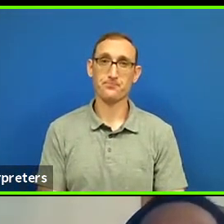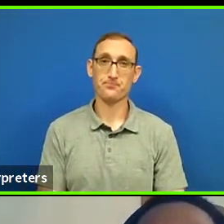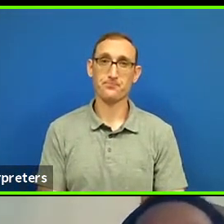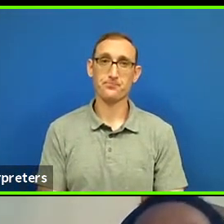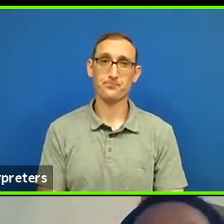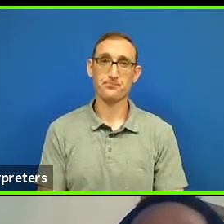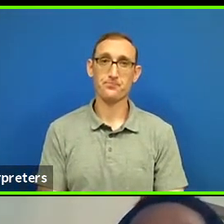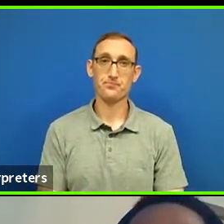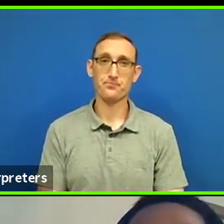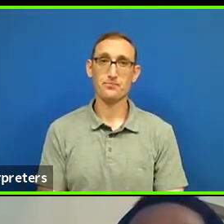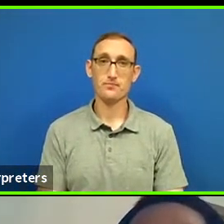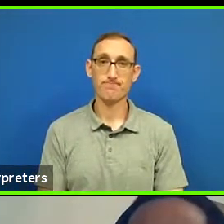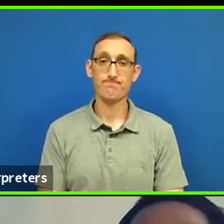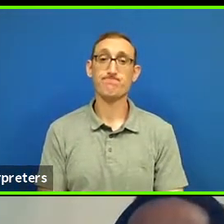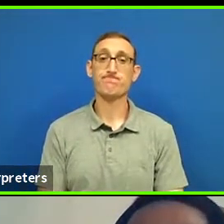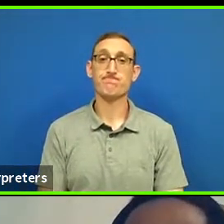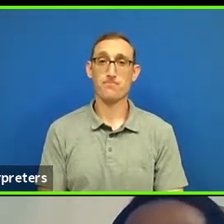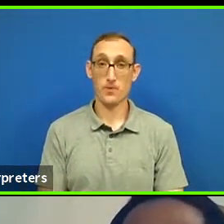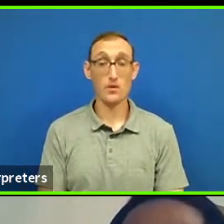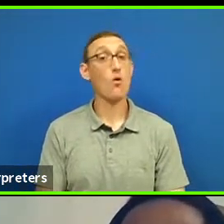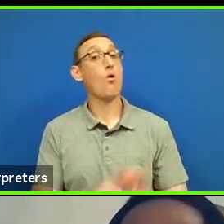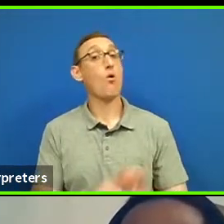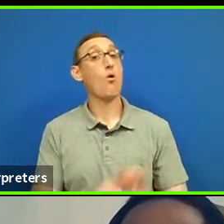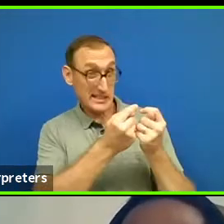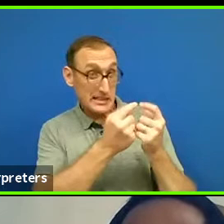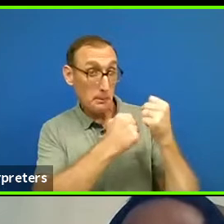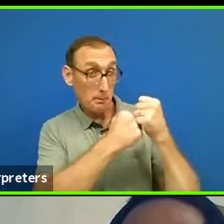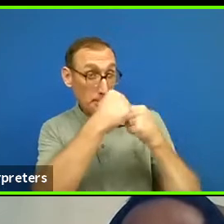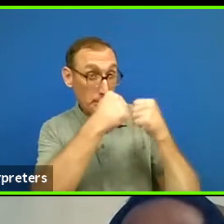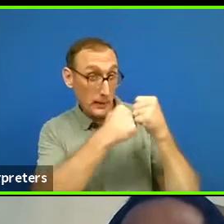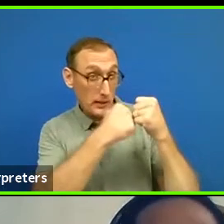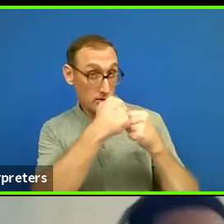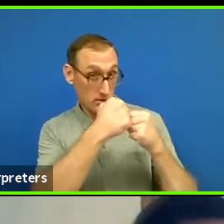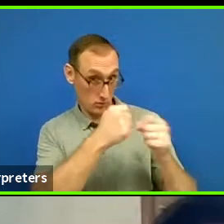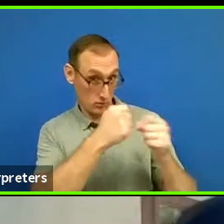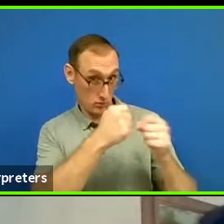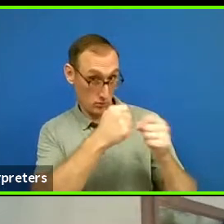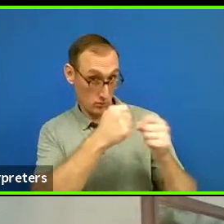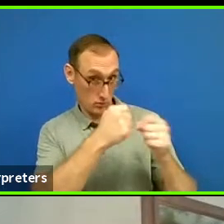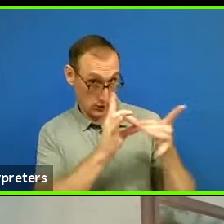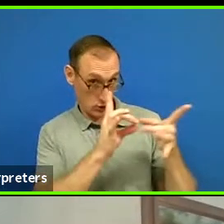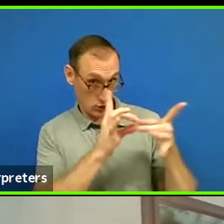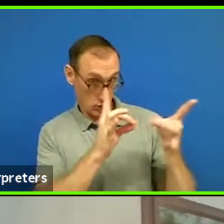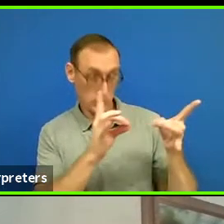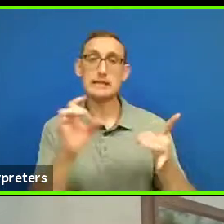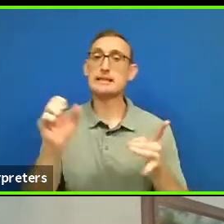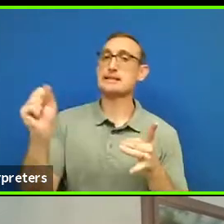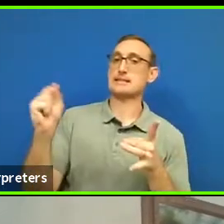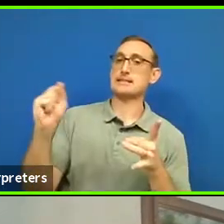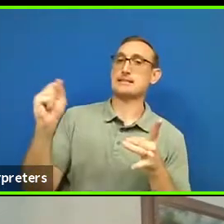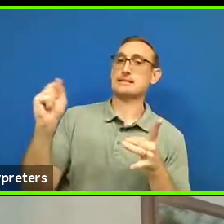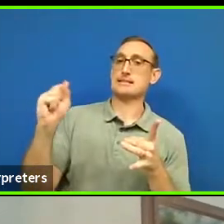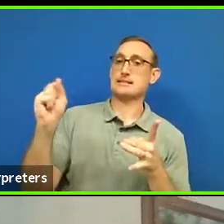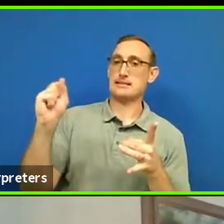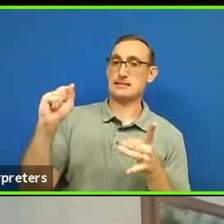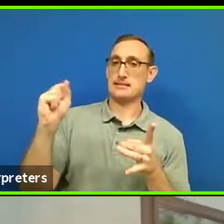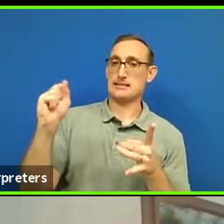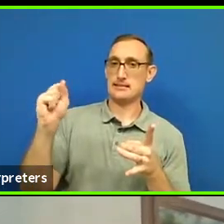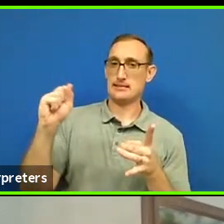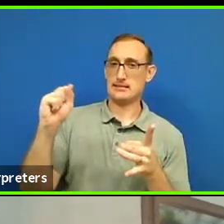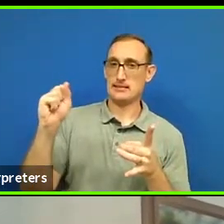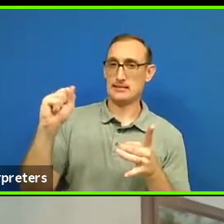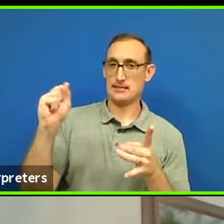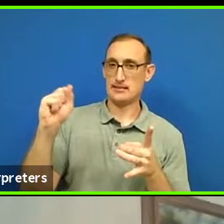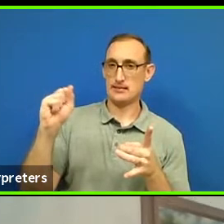So some team building, Ms. Davis, is that what I'm hearing? Yes, team building, looking at the year ahead, the